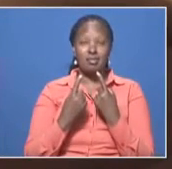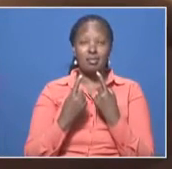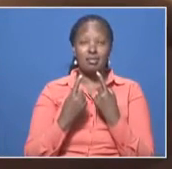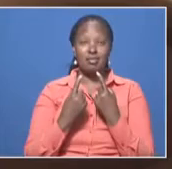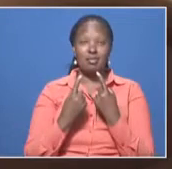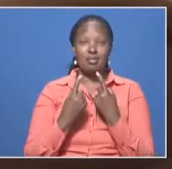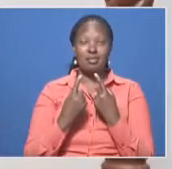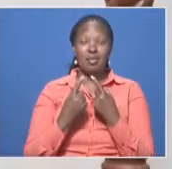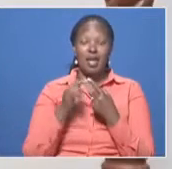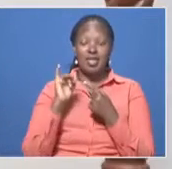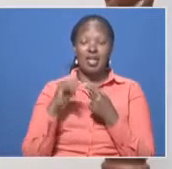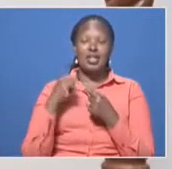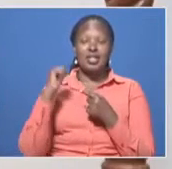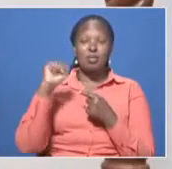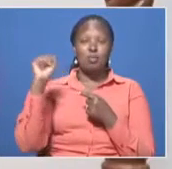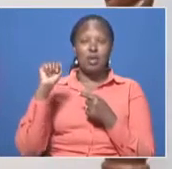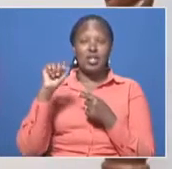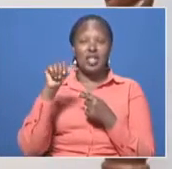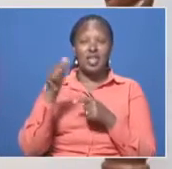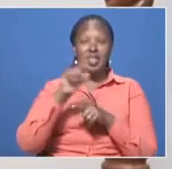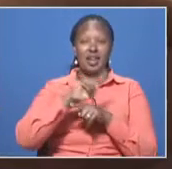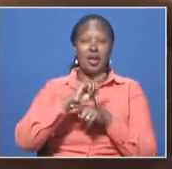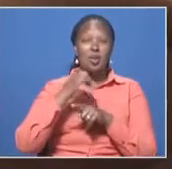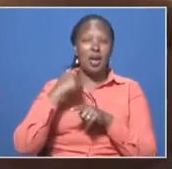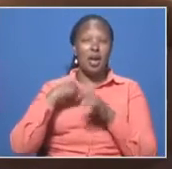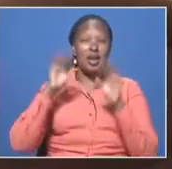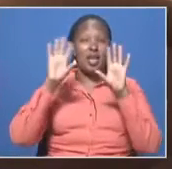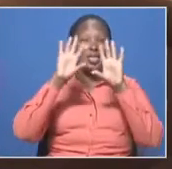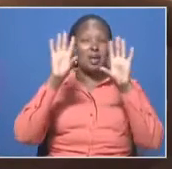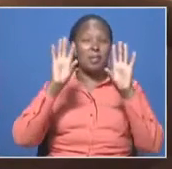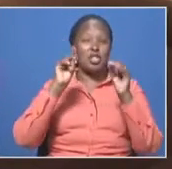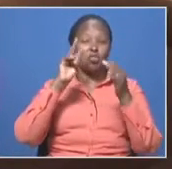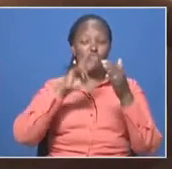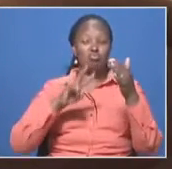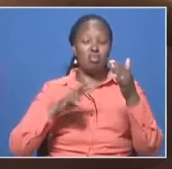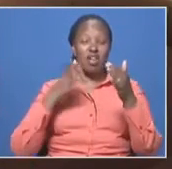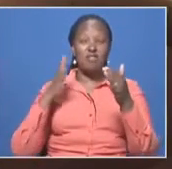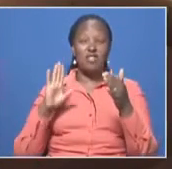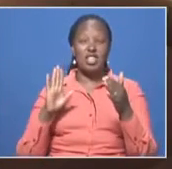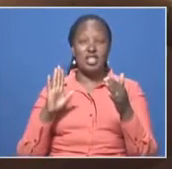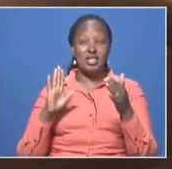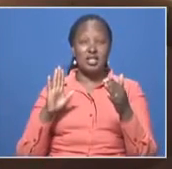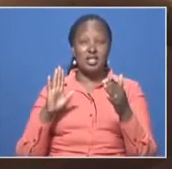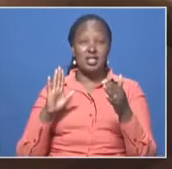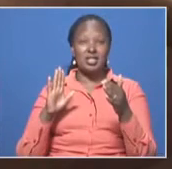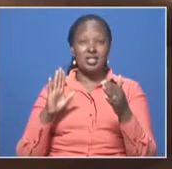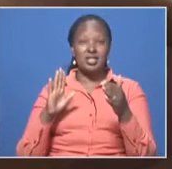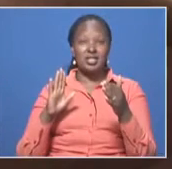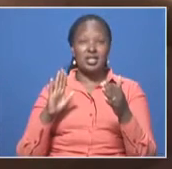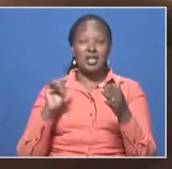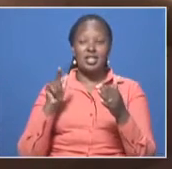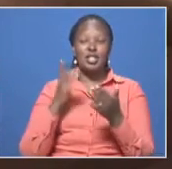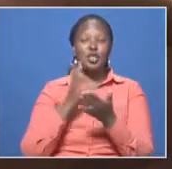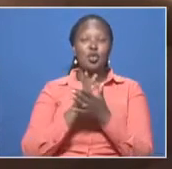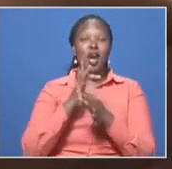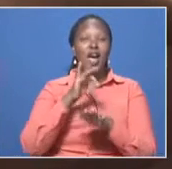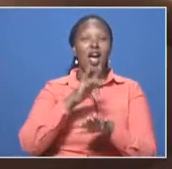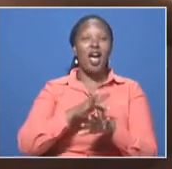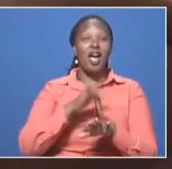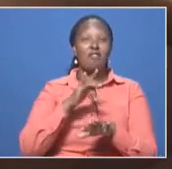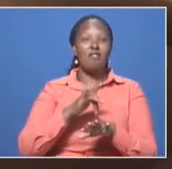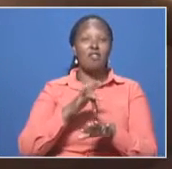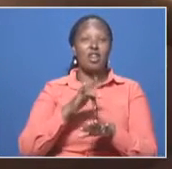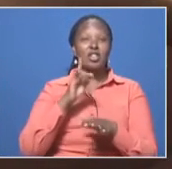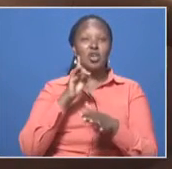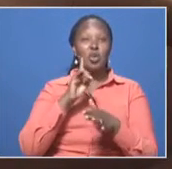itself is politics. Like just the other day, we had the budget being read. Mm-hmm. That again affects the food that